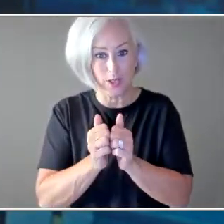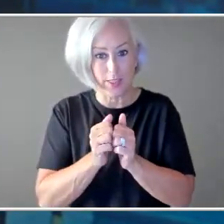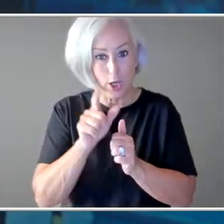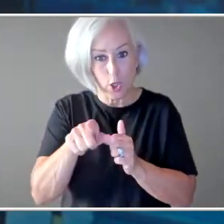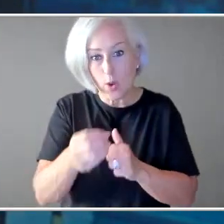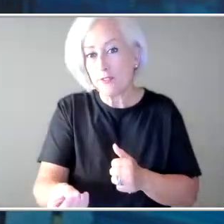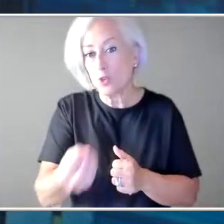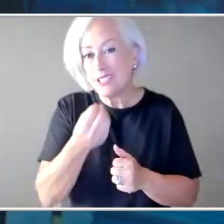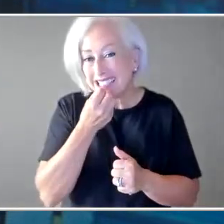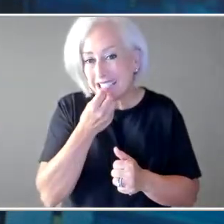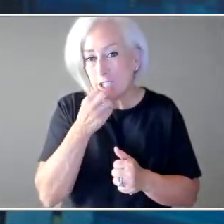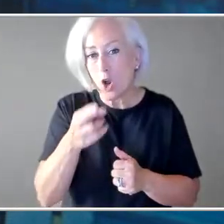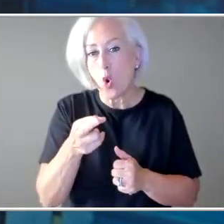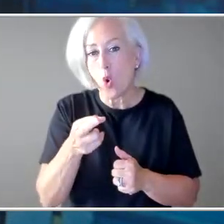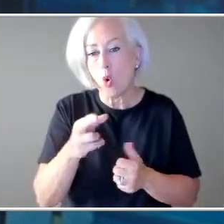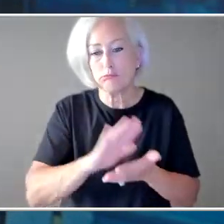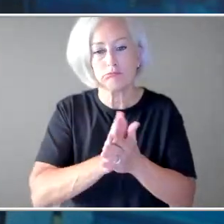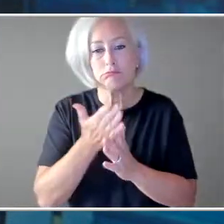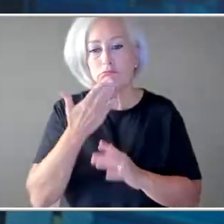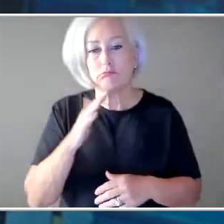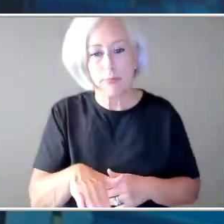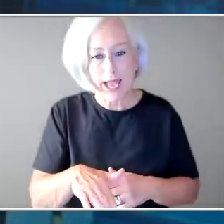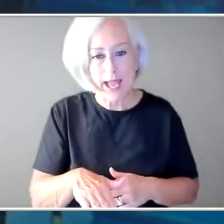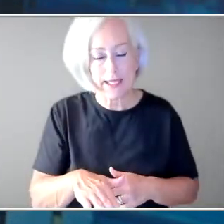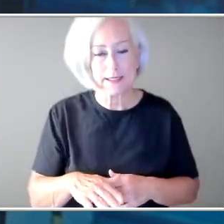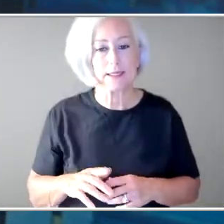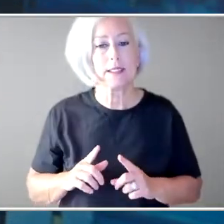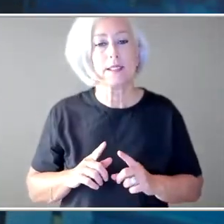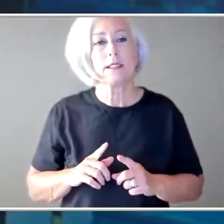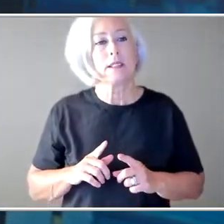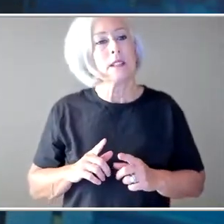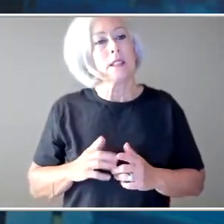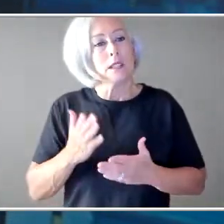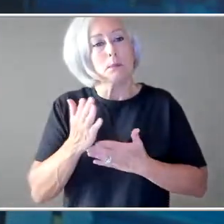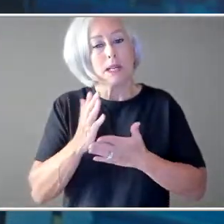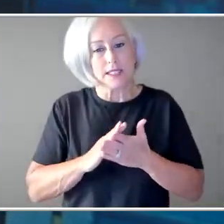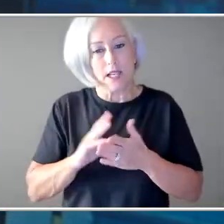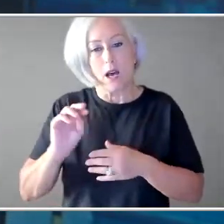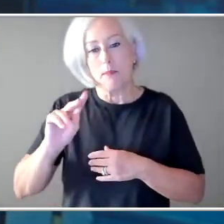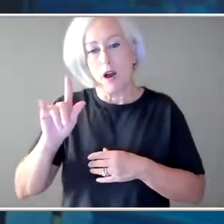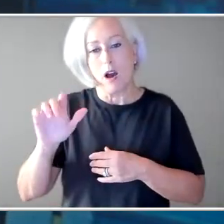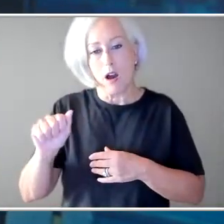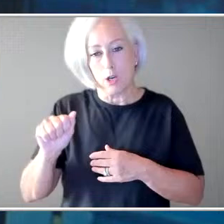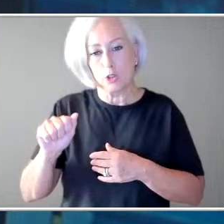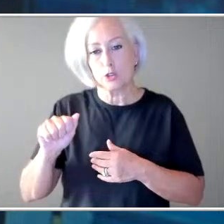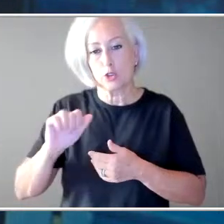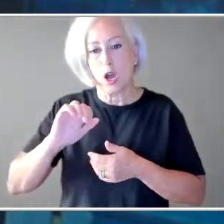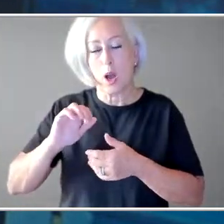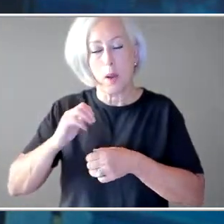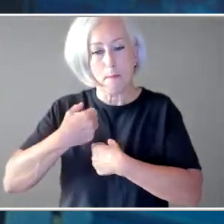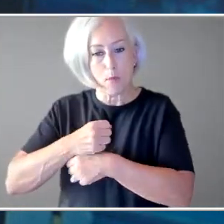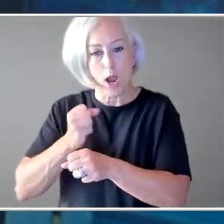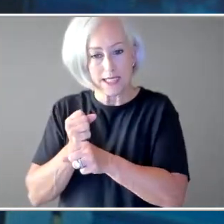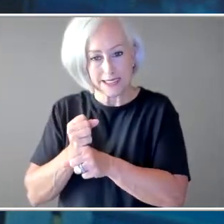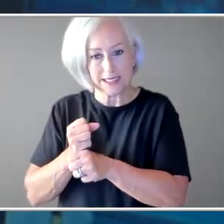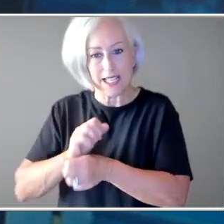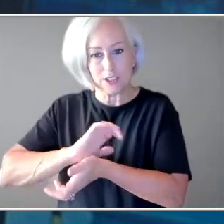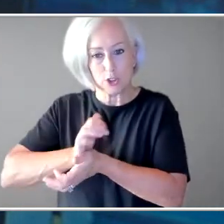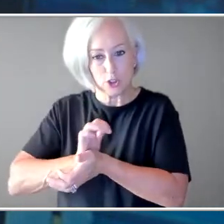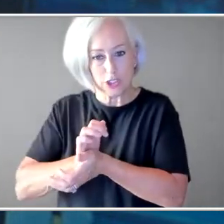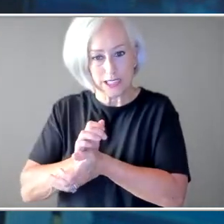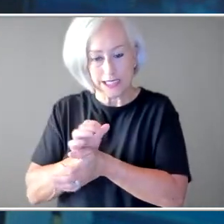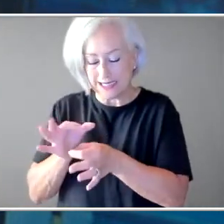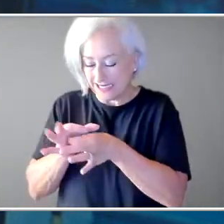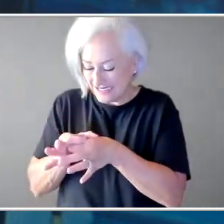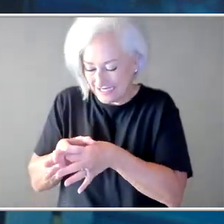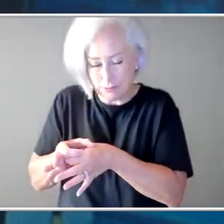it would go bad. But you know, some very processed cheeses, maybe the kind that comes in the little wrapper individually, that will last for a really, really long